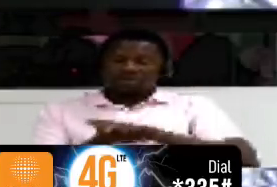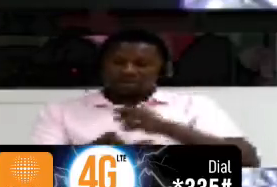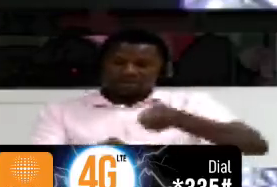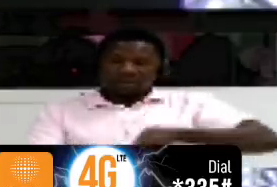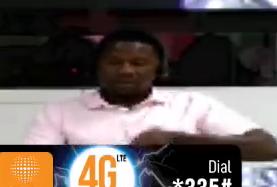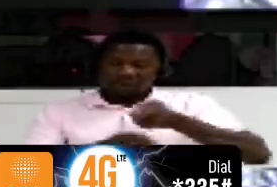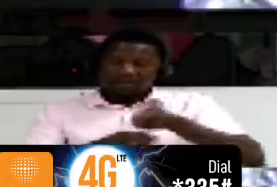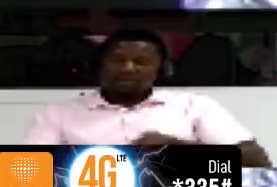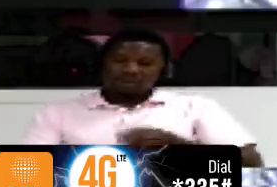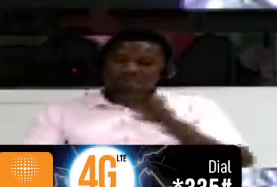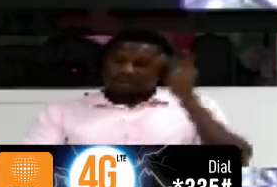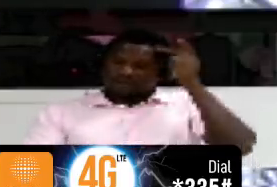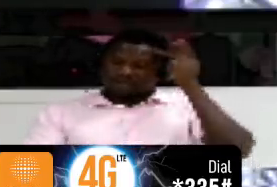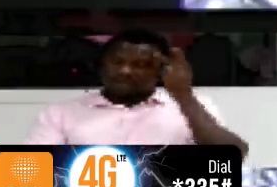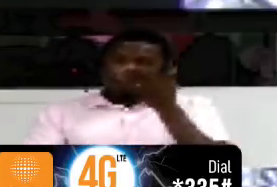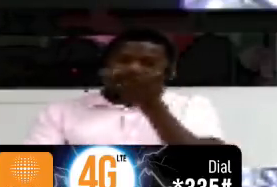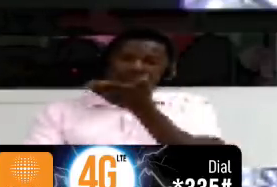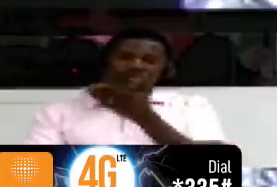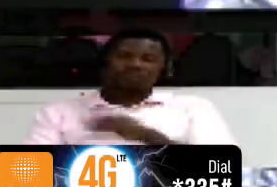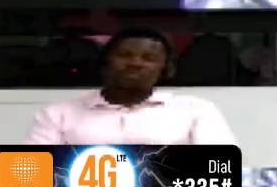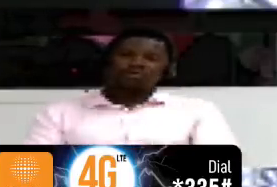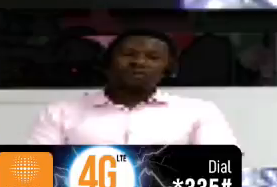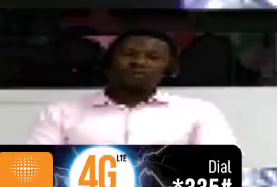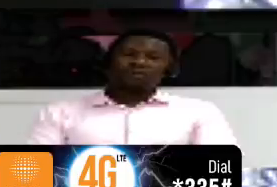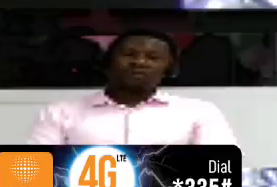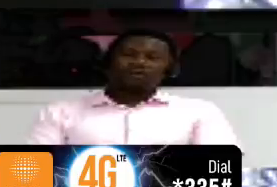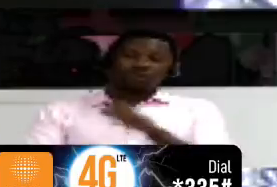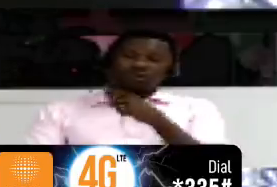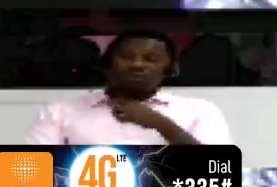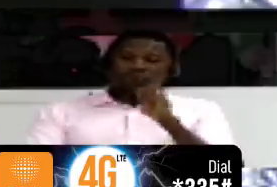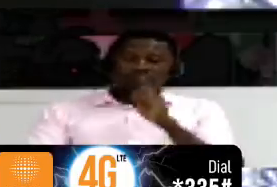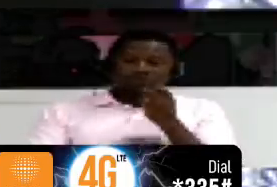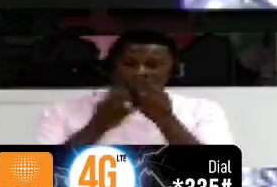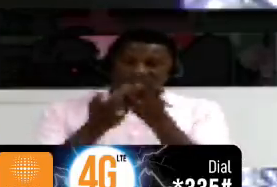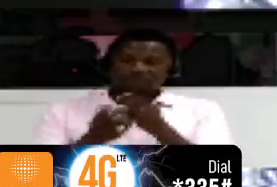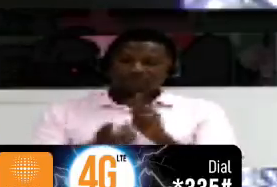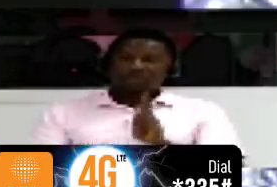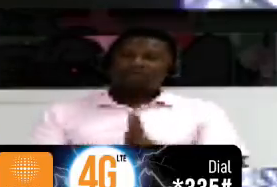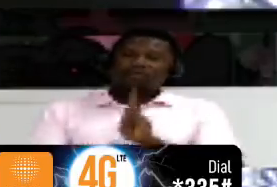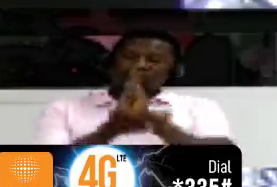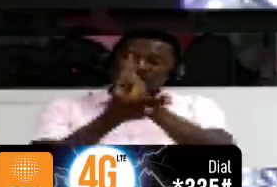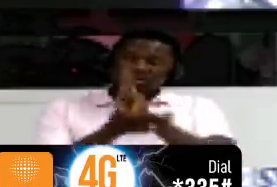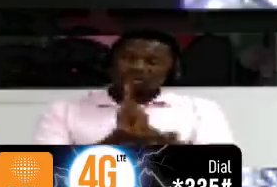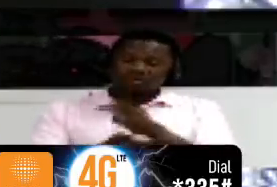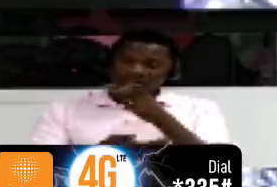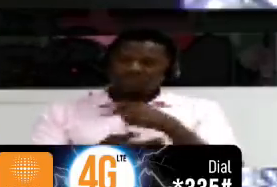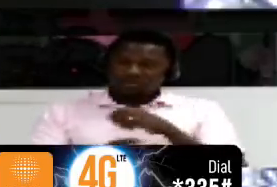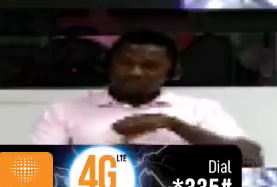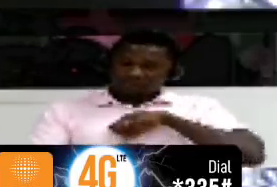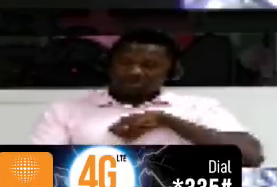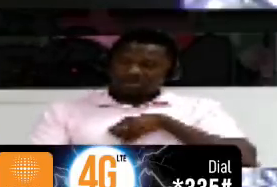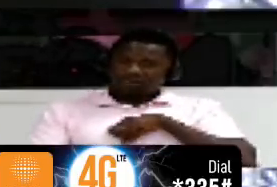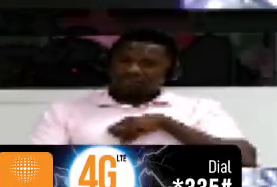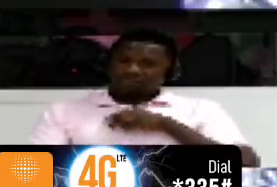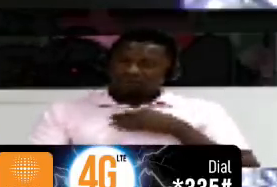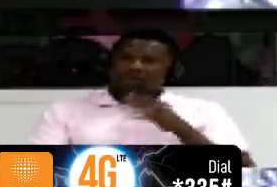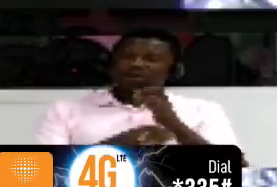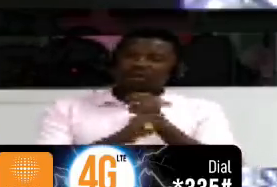So from what you're saying, you voluntarily took it upon yourself to go to the garden of the president to work?